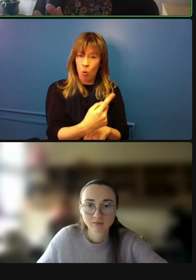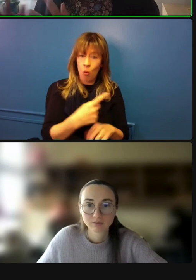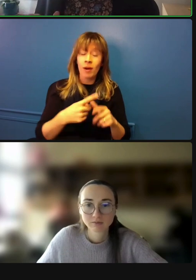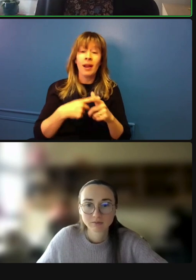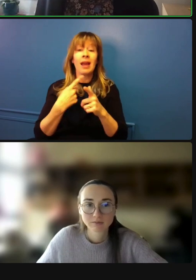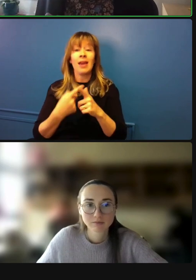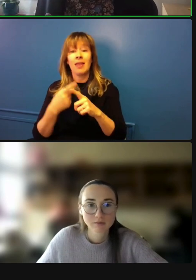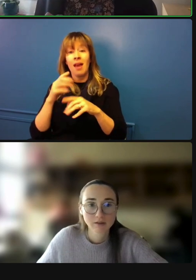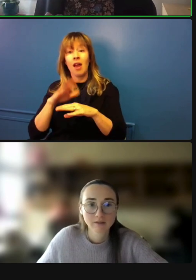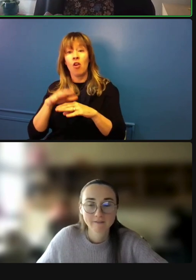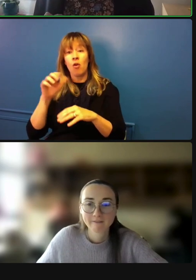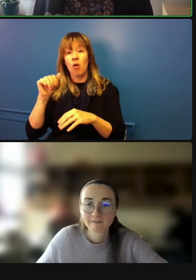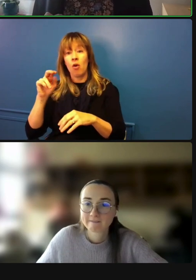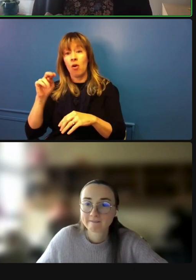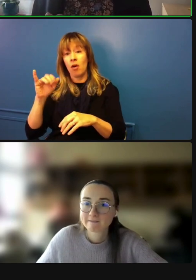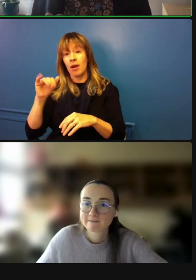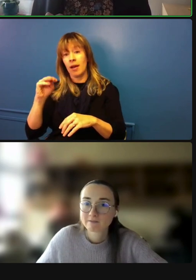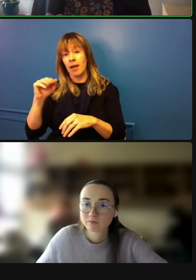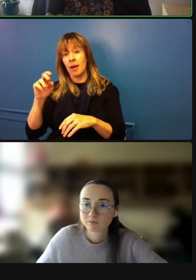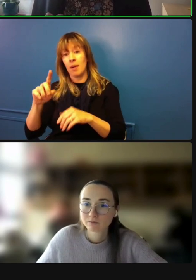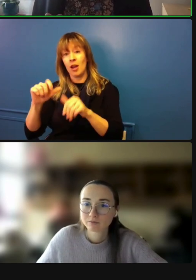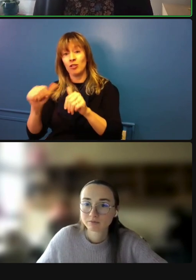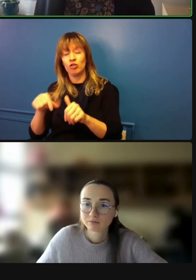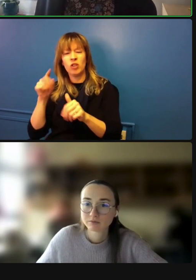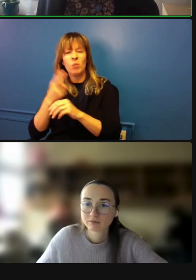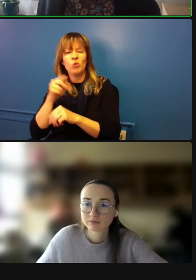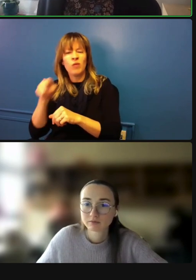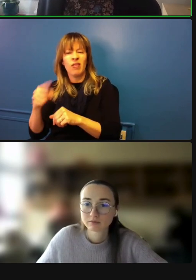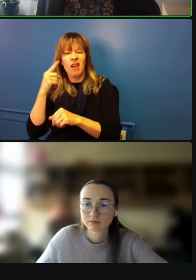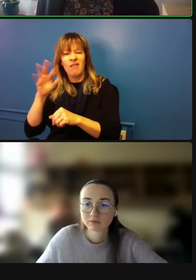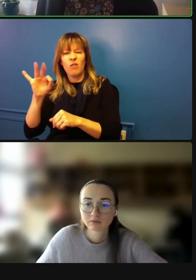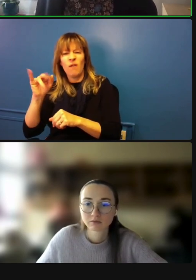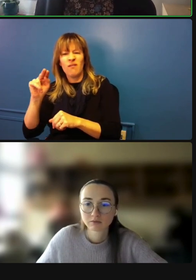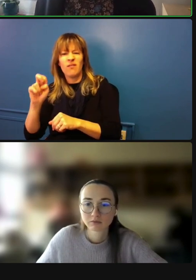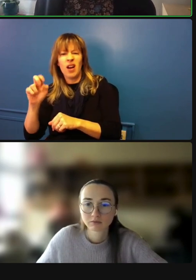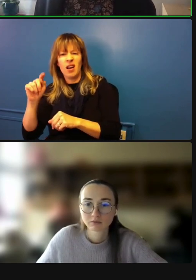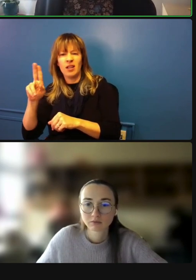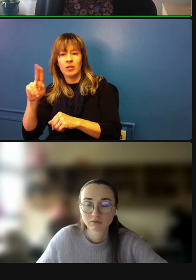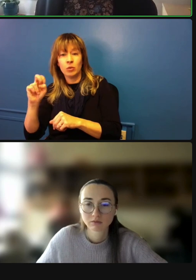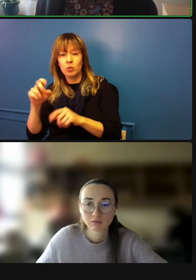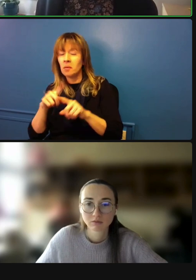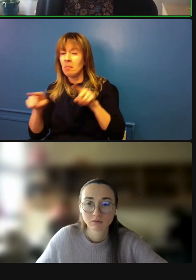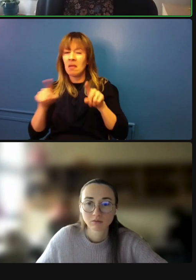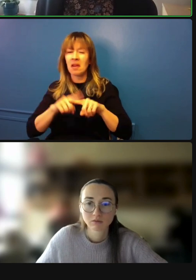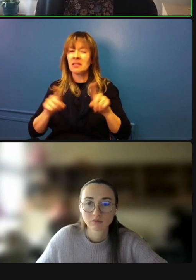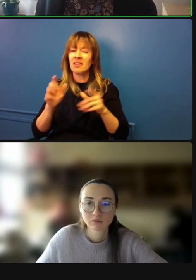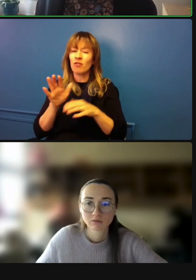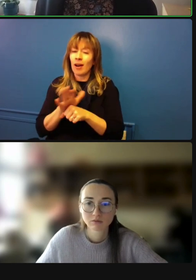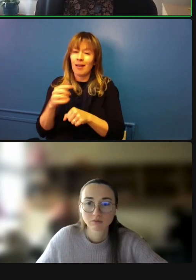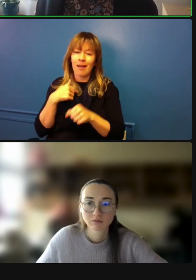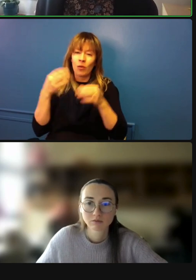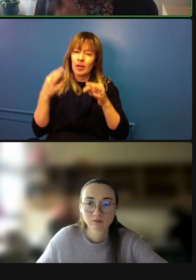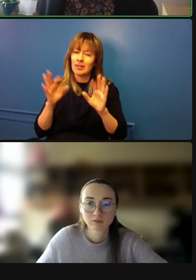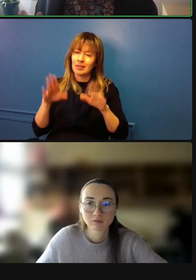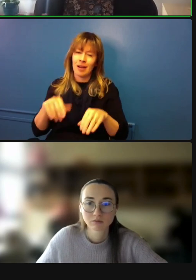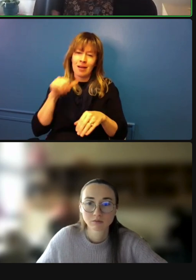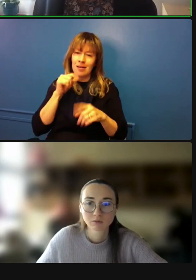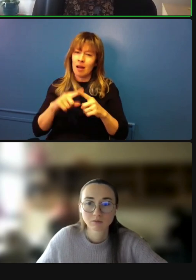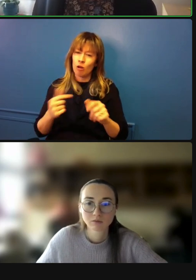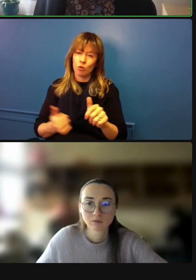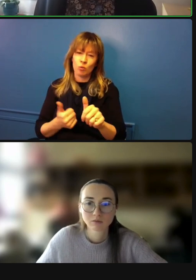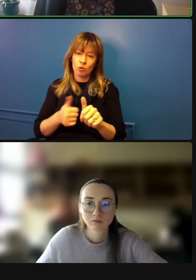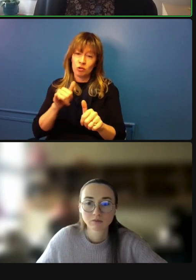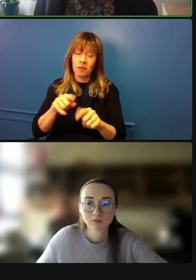the animated shapes. The data sets were different enough that we decided not to pursue that too much, but I think that's a